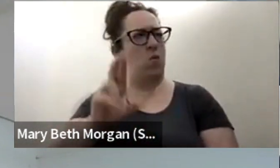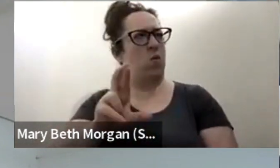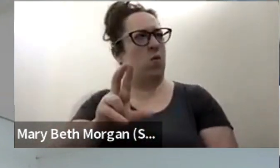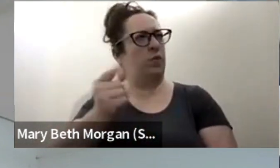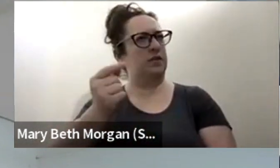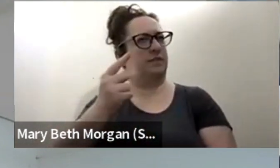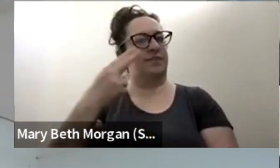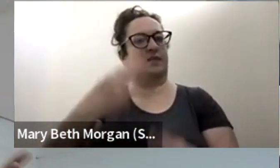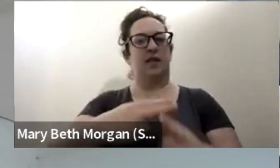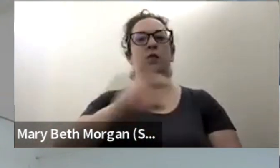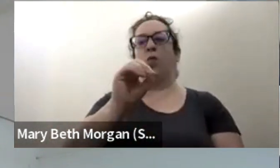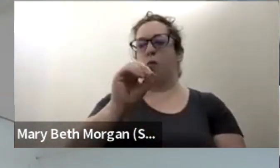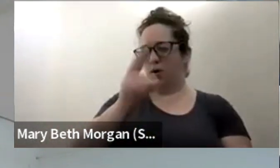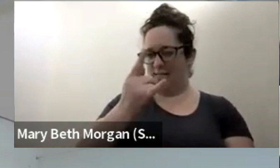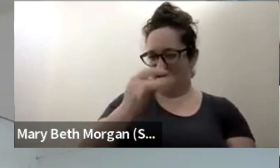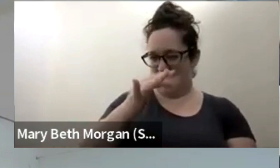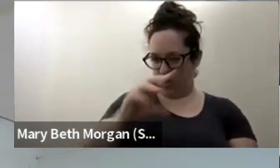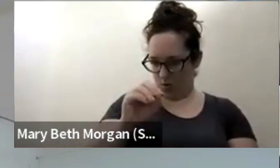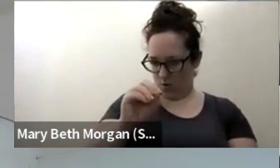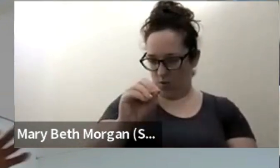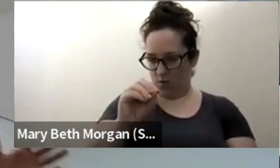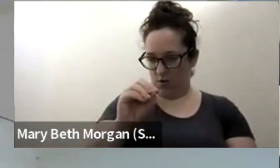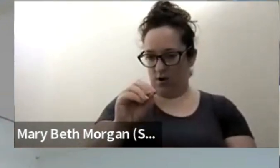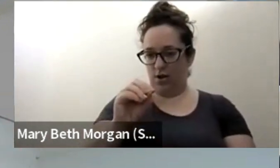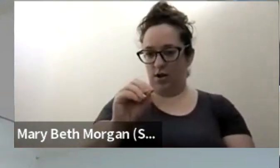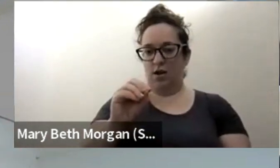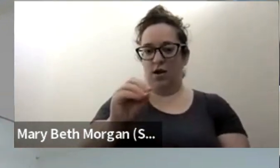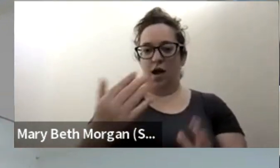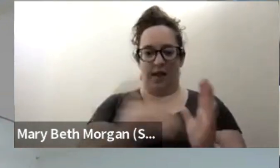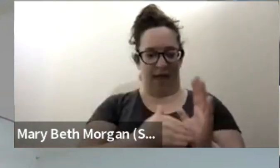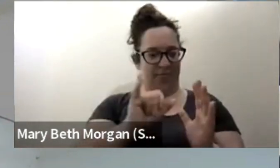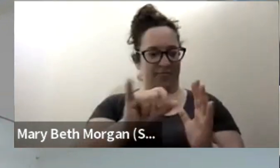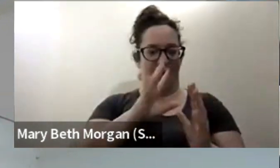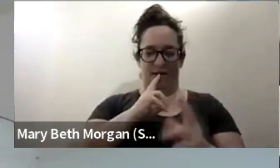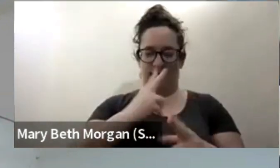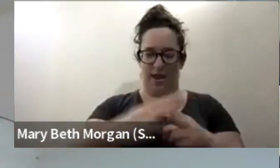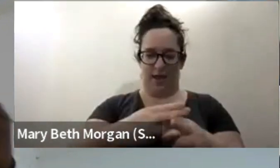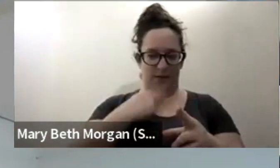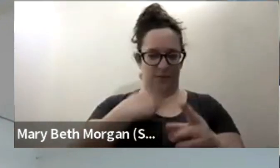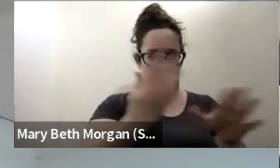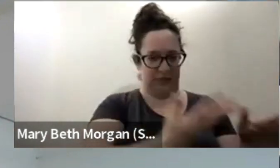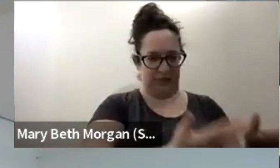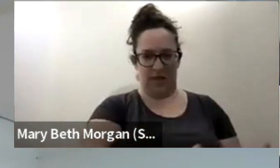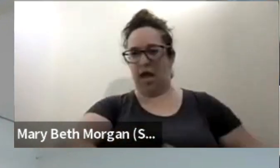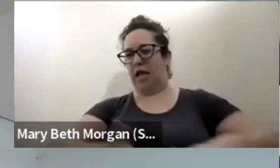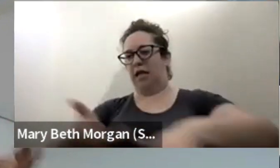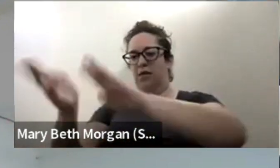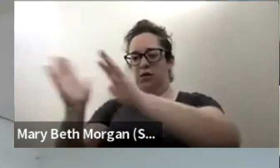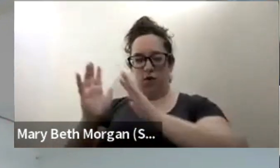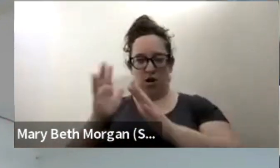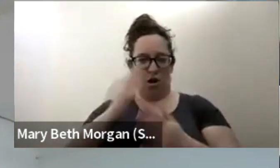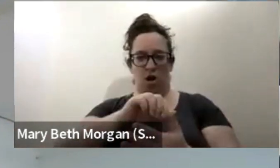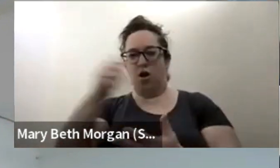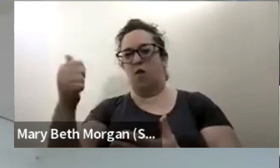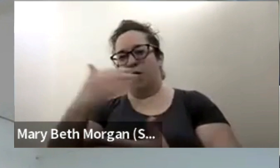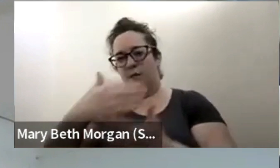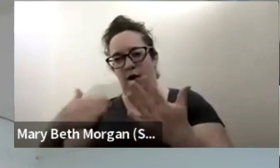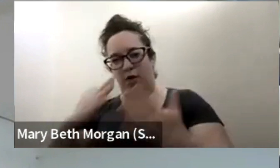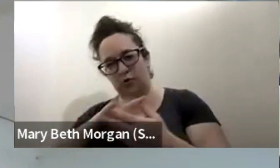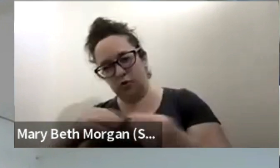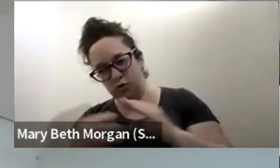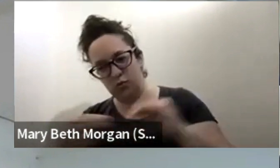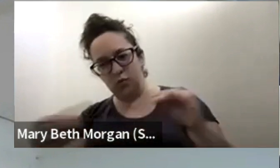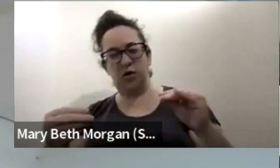name? Orlando, which again is a name that's been taken into another whole androgynous story